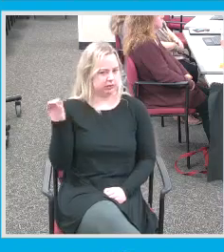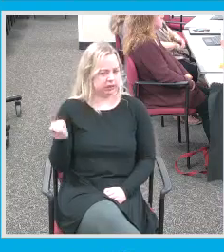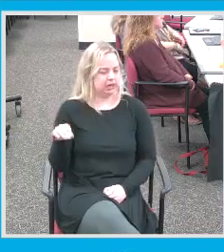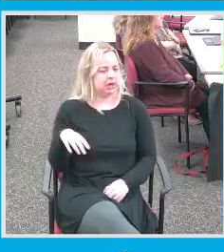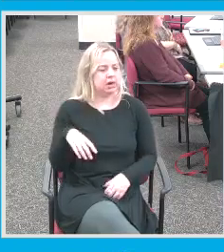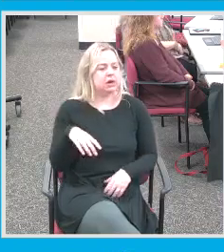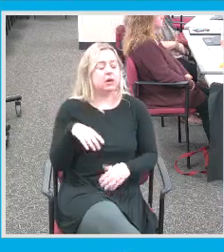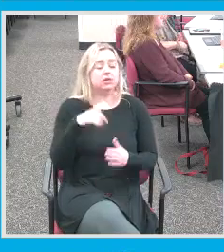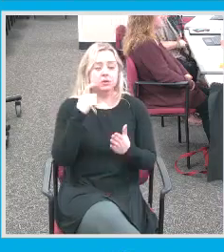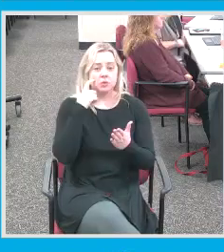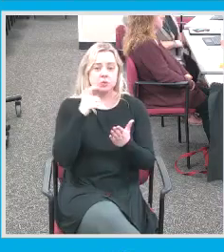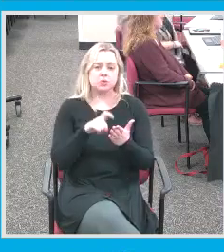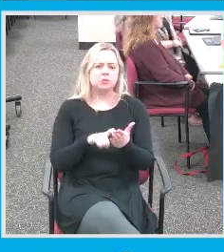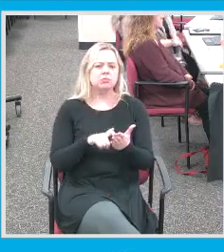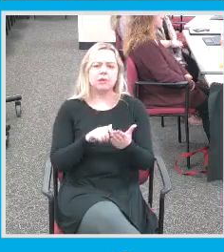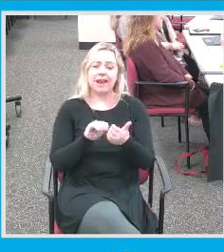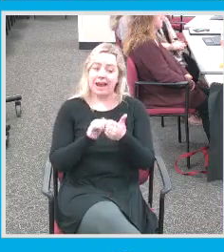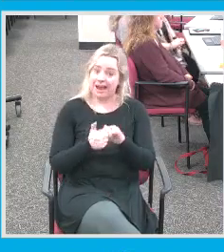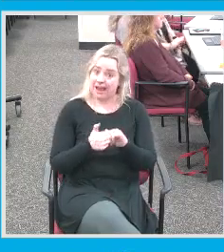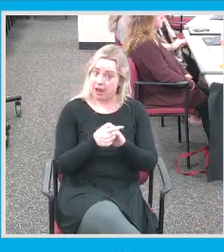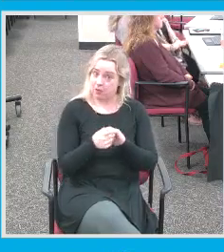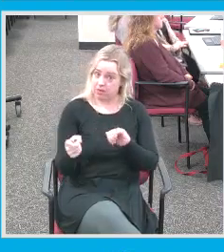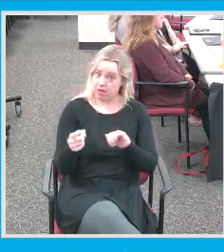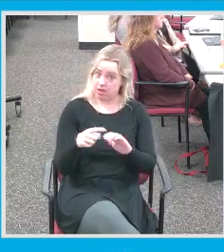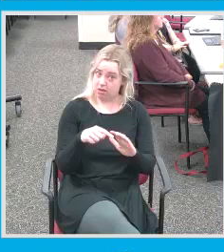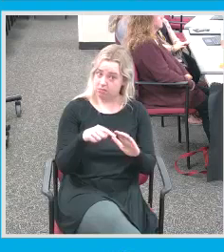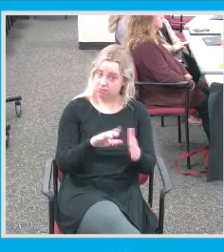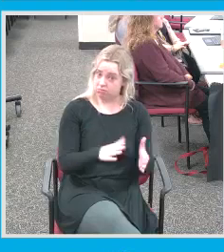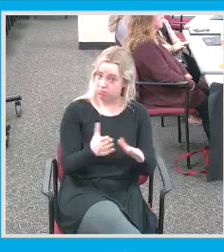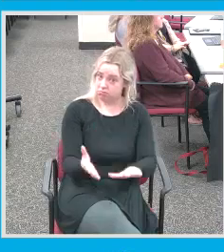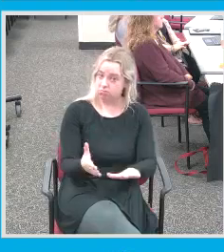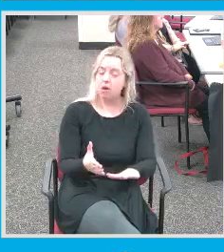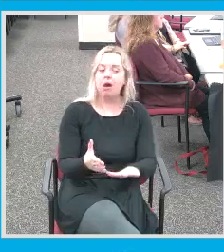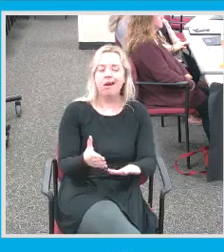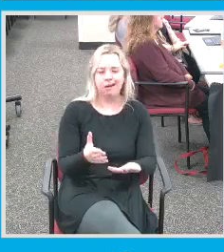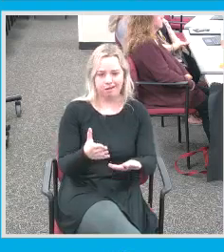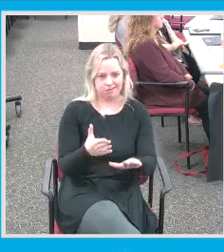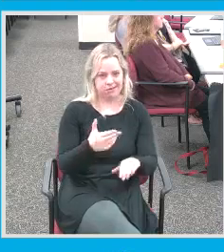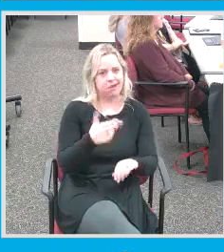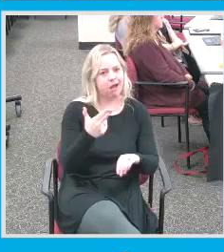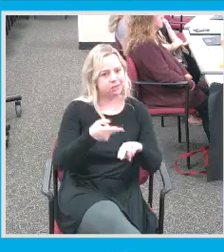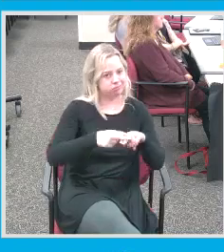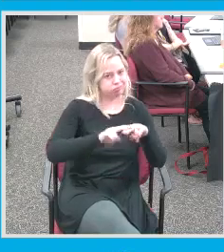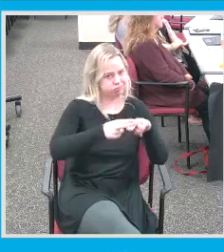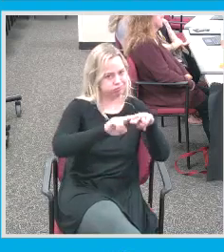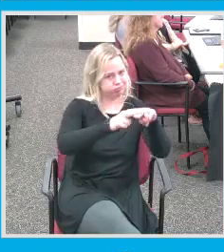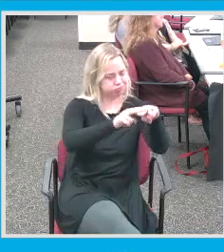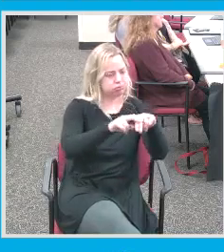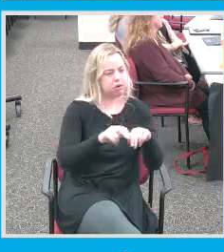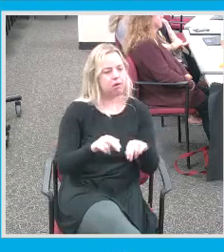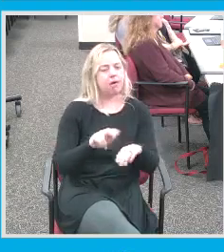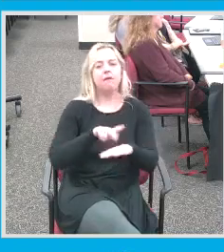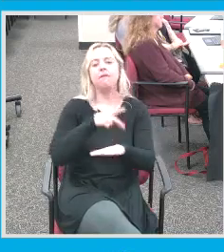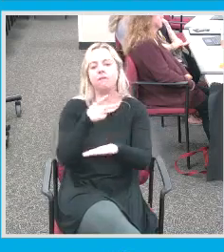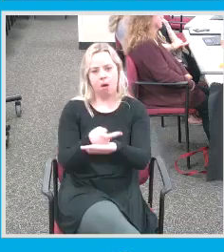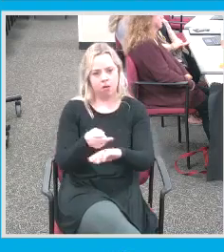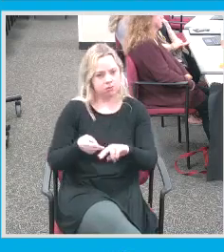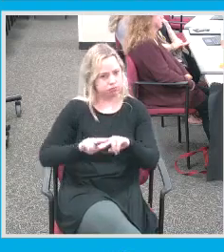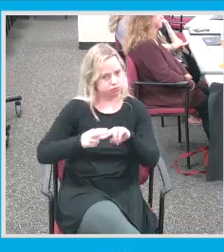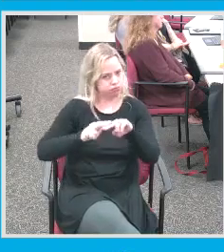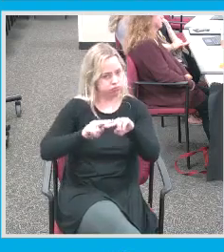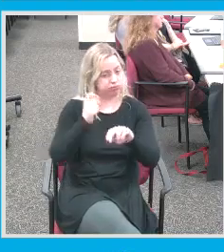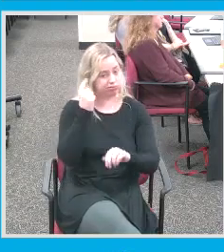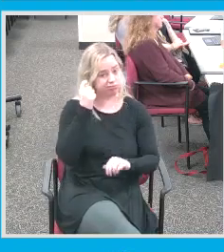at means, there was a slight increase in firearms, ligature, and falls.